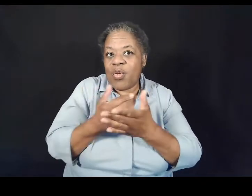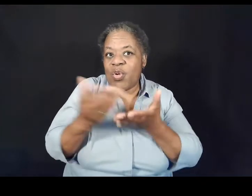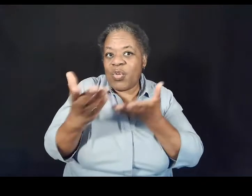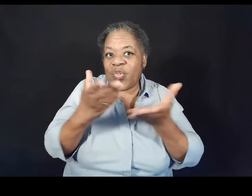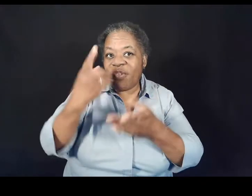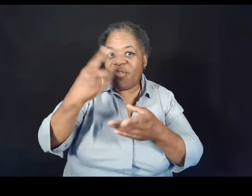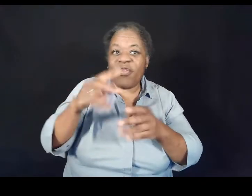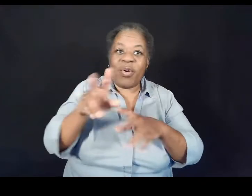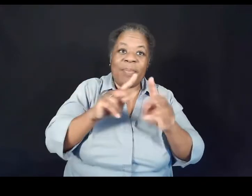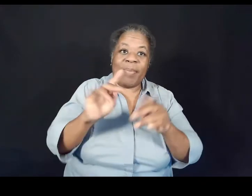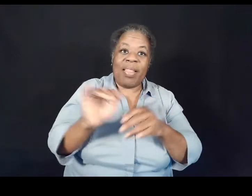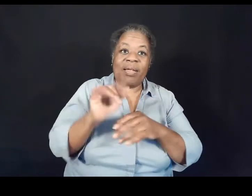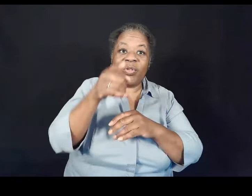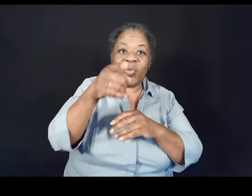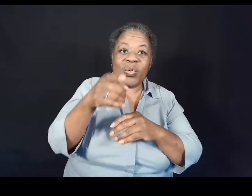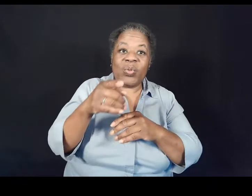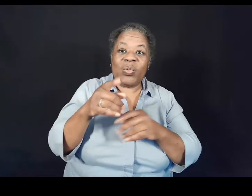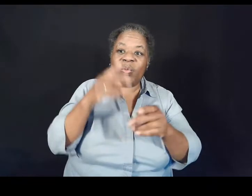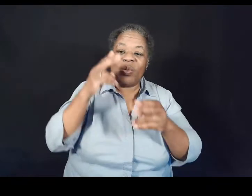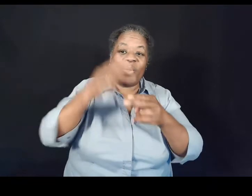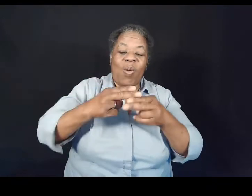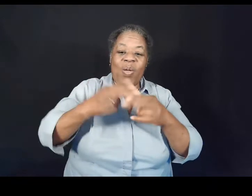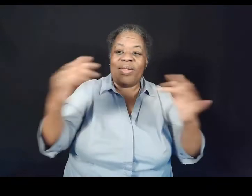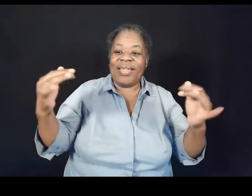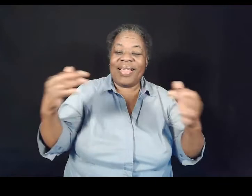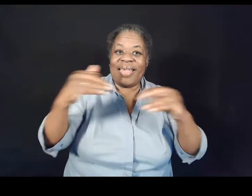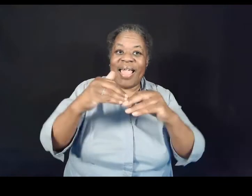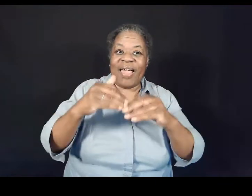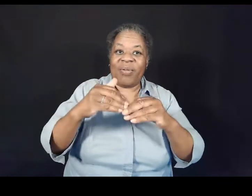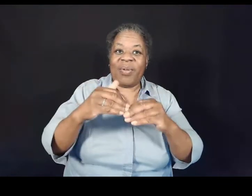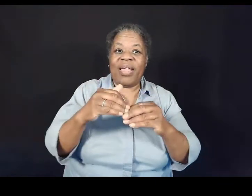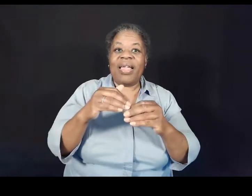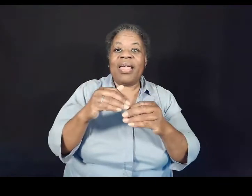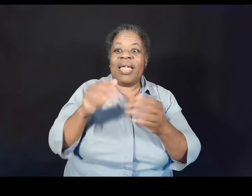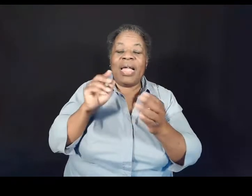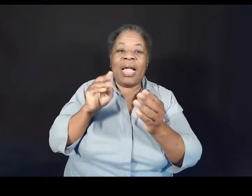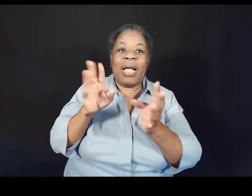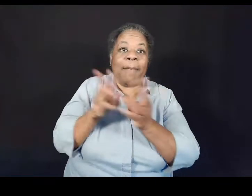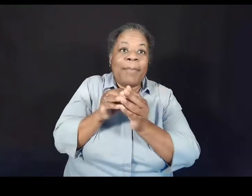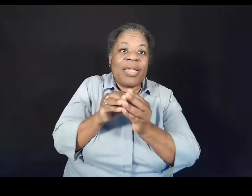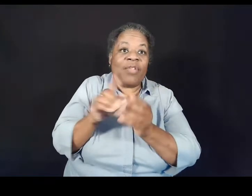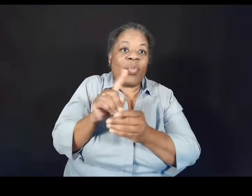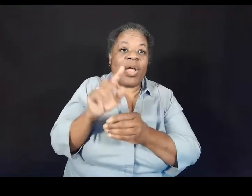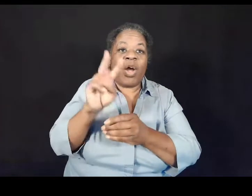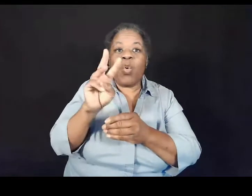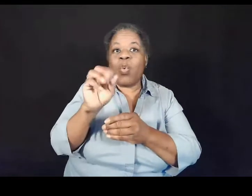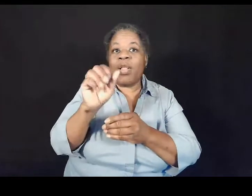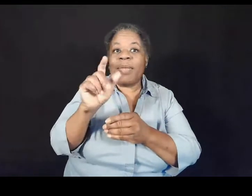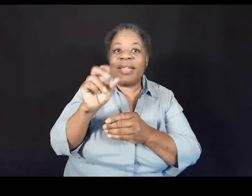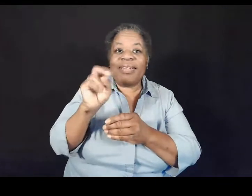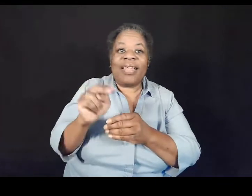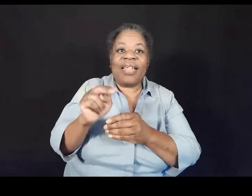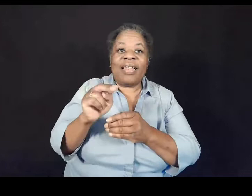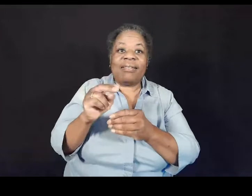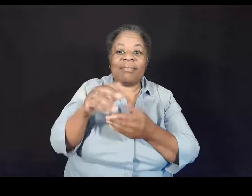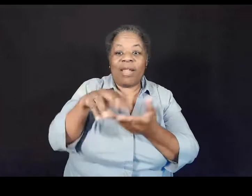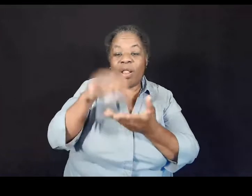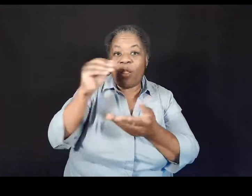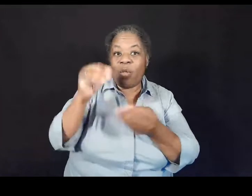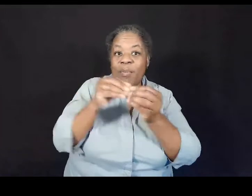The Gathering, and it meets at our Wilmington campus the first three Sundays of each month at 5 p.m. If you'd like to learn more about it,